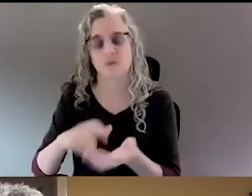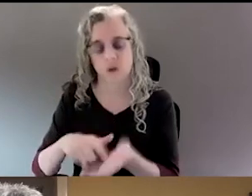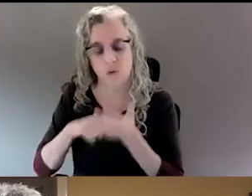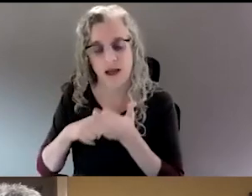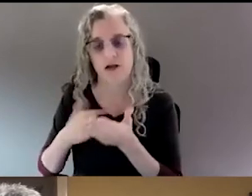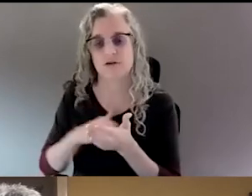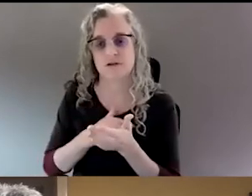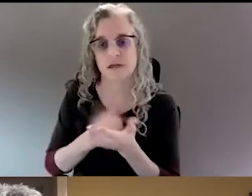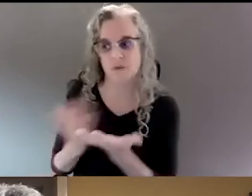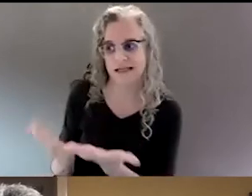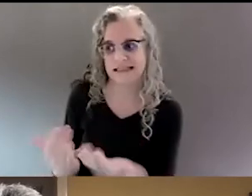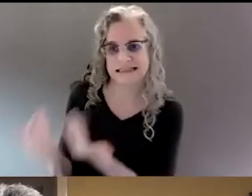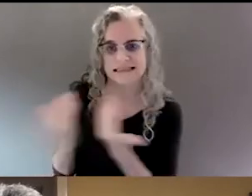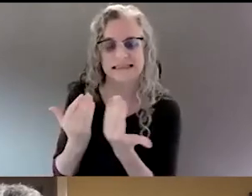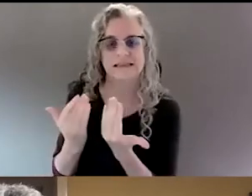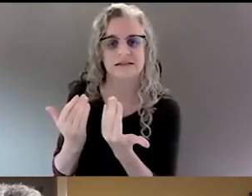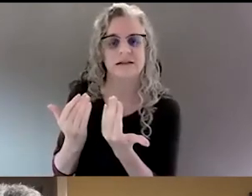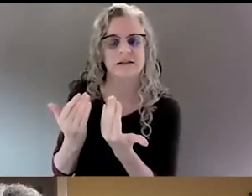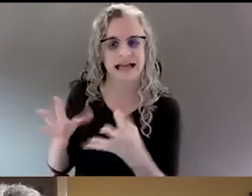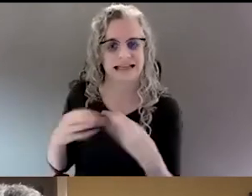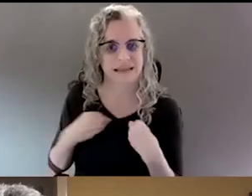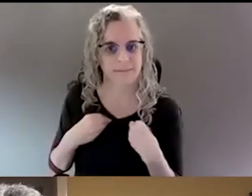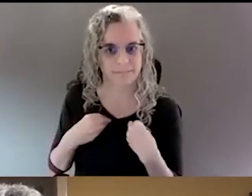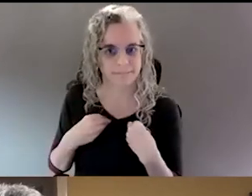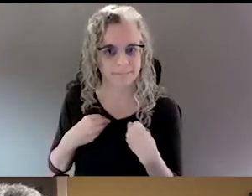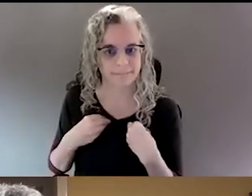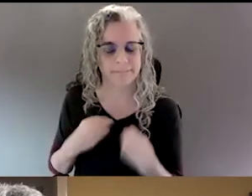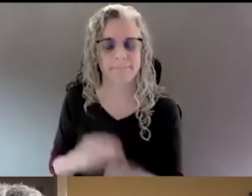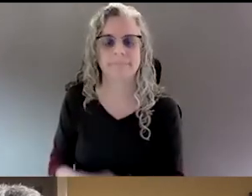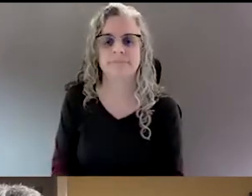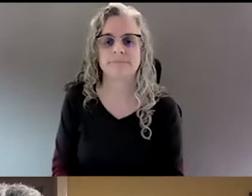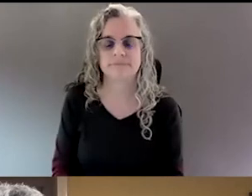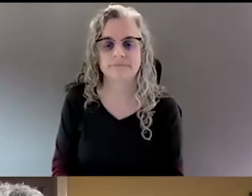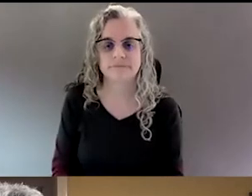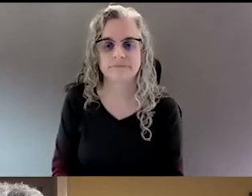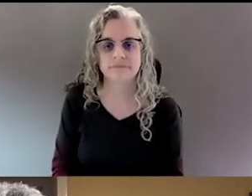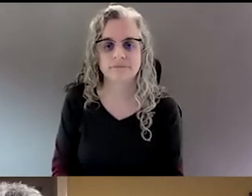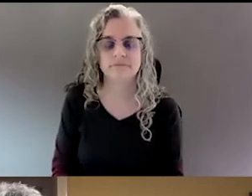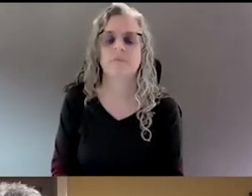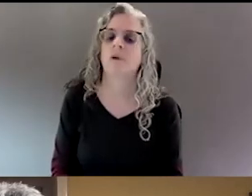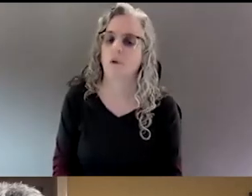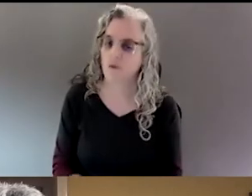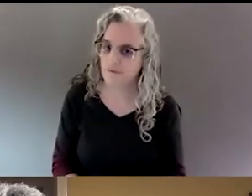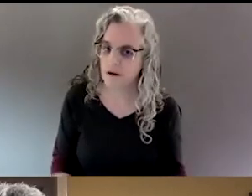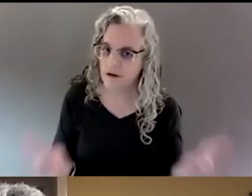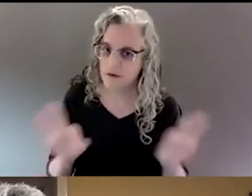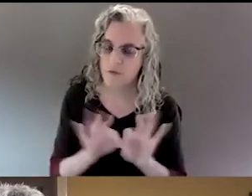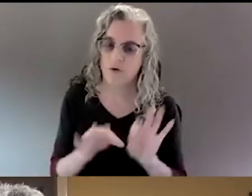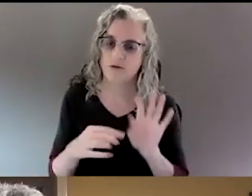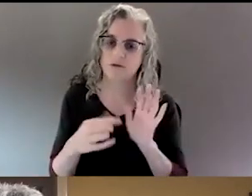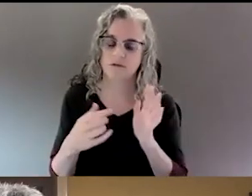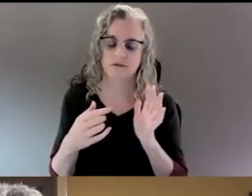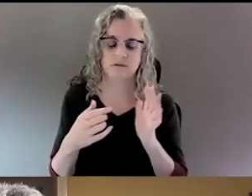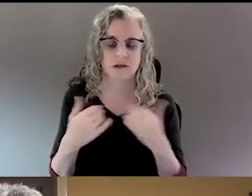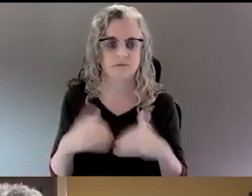more accepting. So I think it's really important. It's a big demonstration of the challenges that we face to look at one of